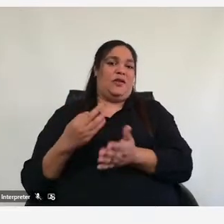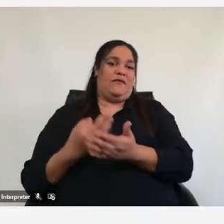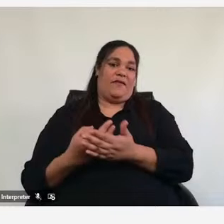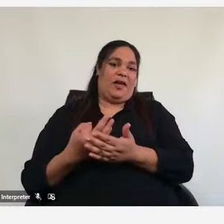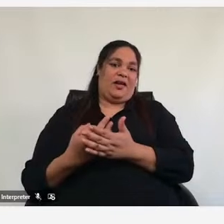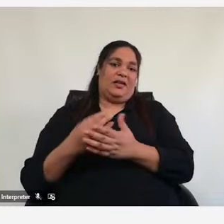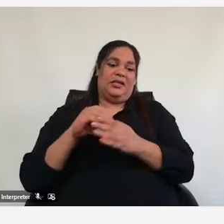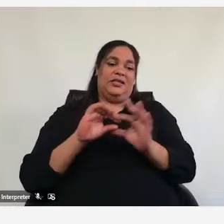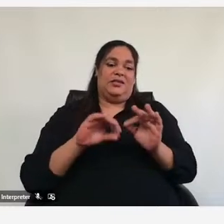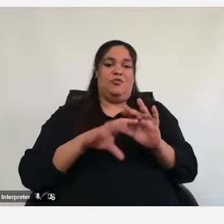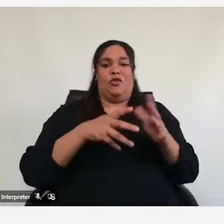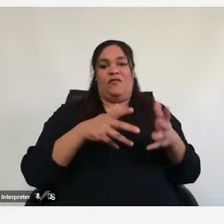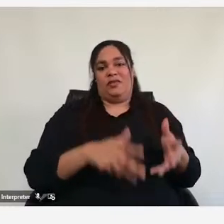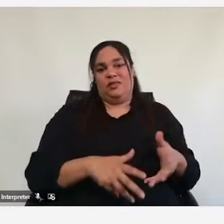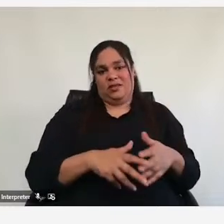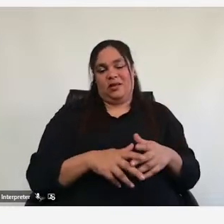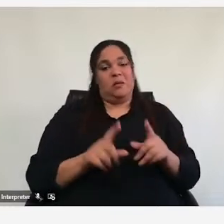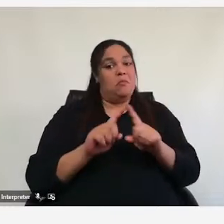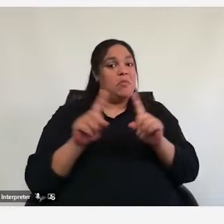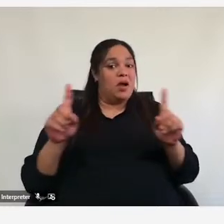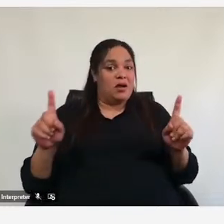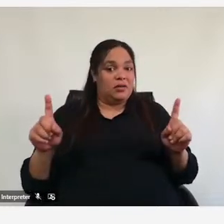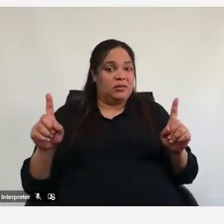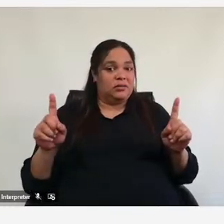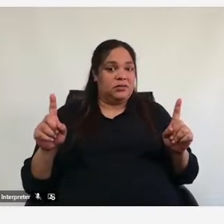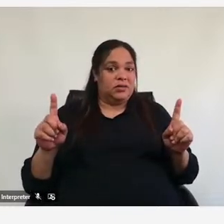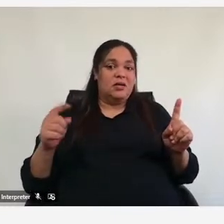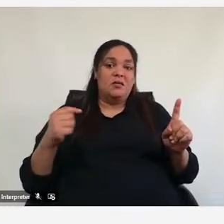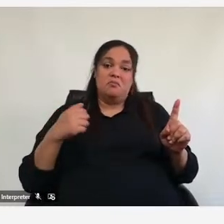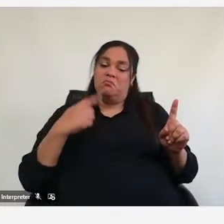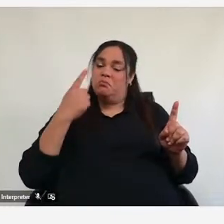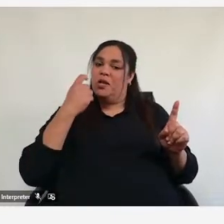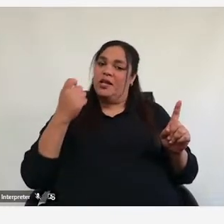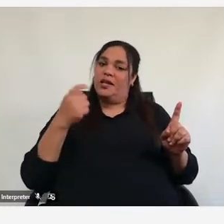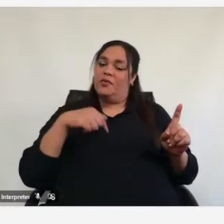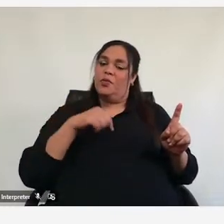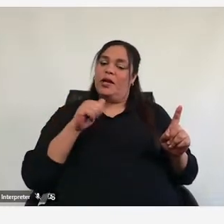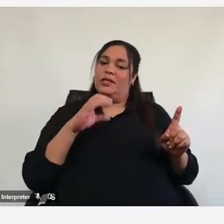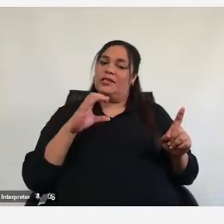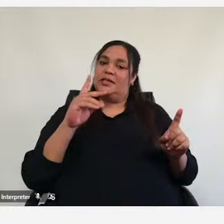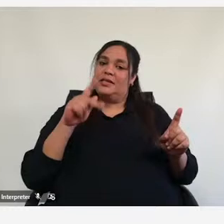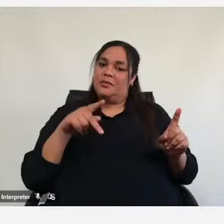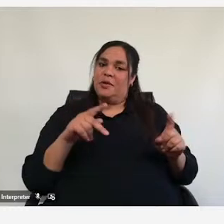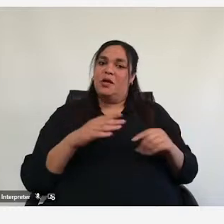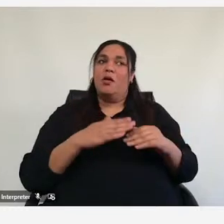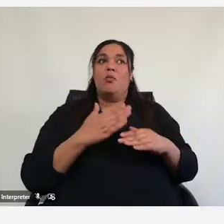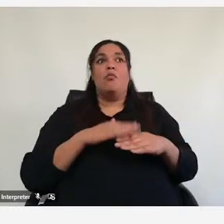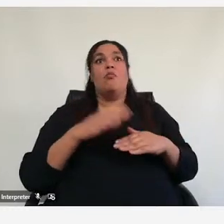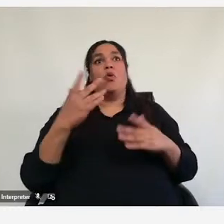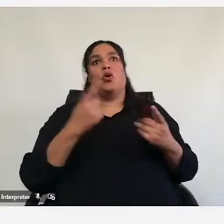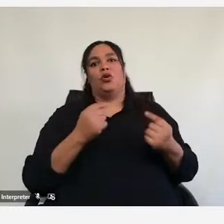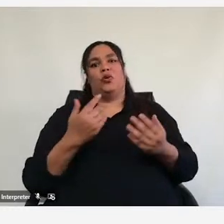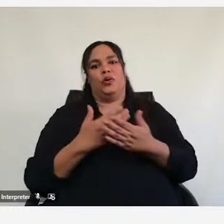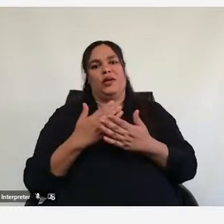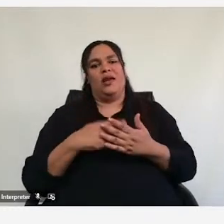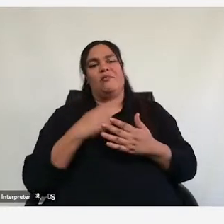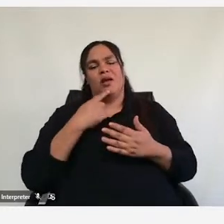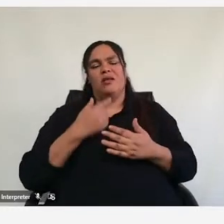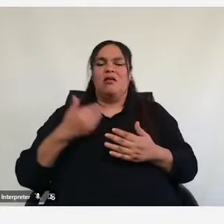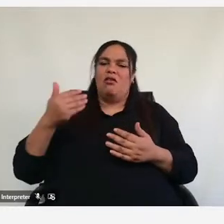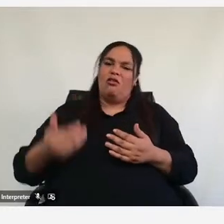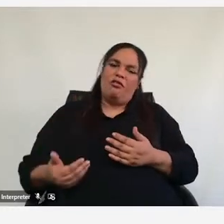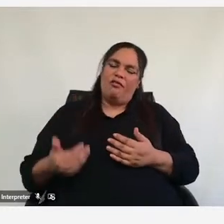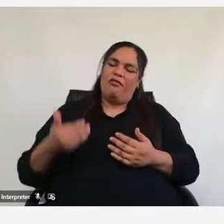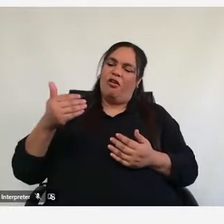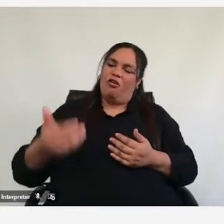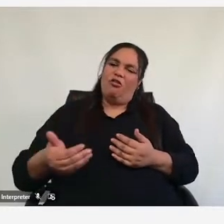this province. But I believe as the ACDP, more can be done. And I've said it over and over